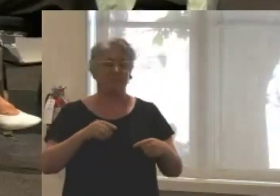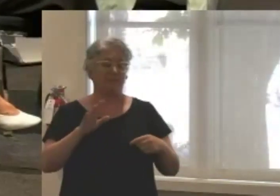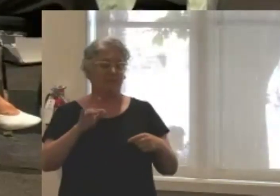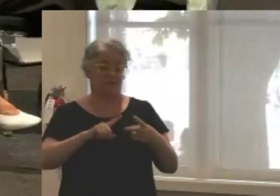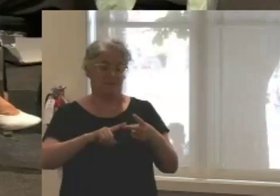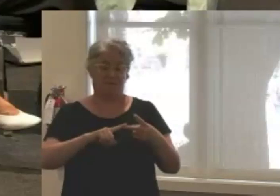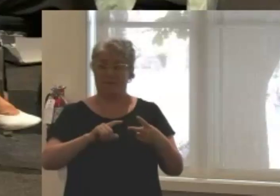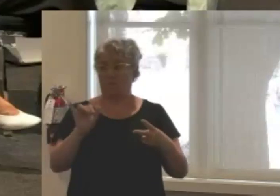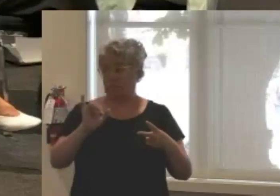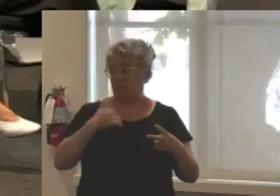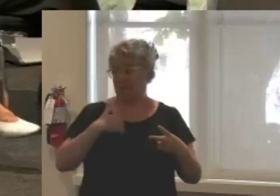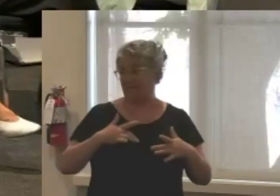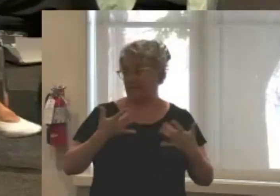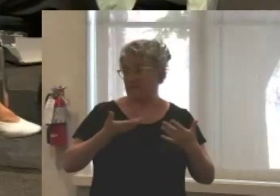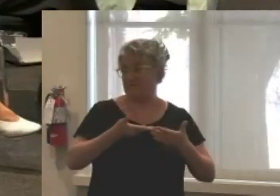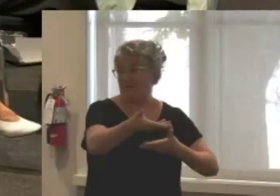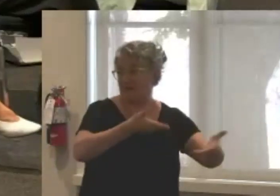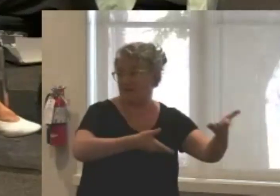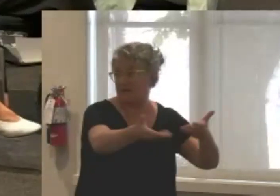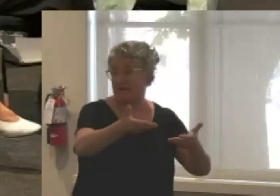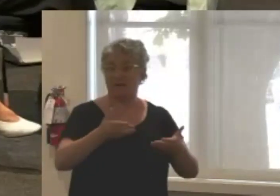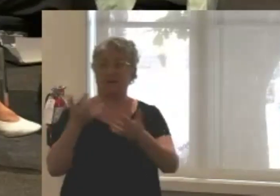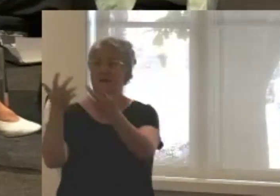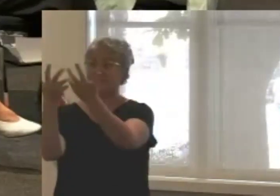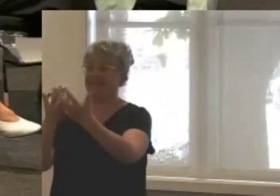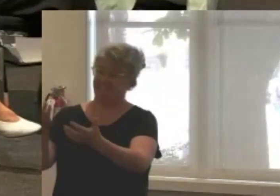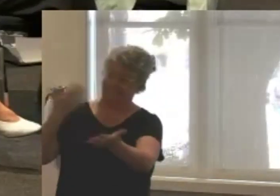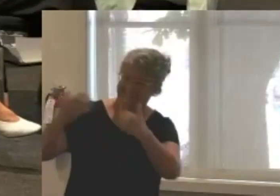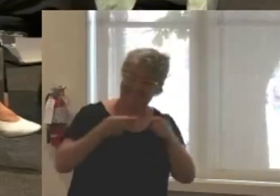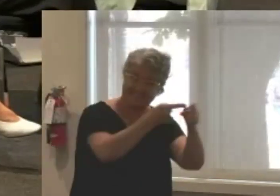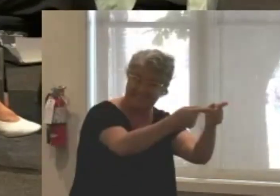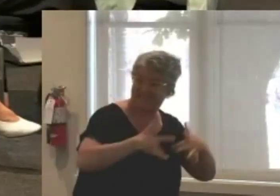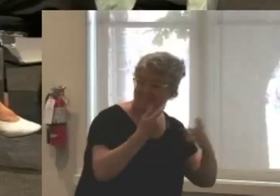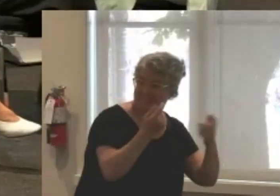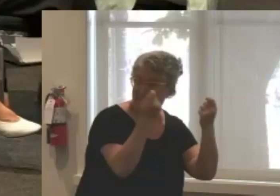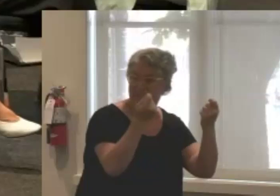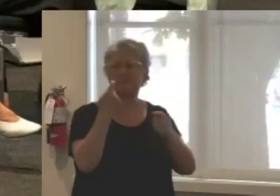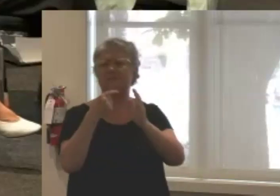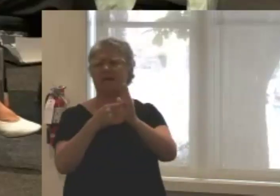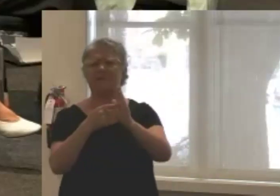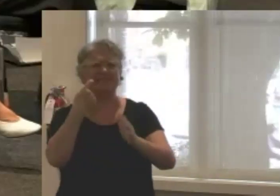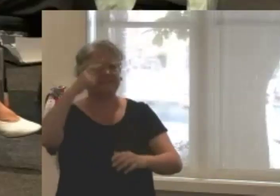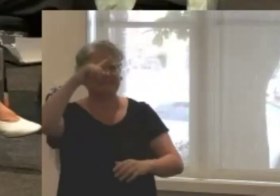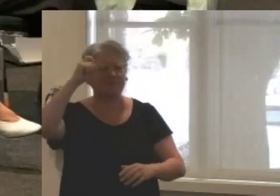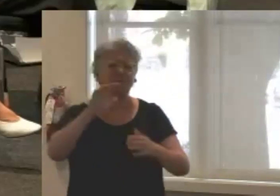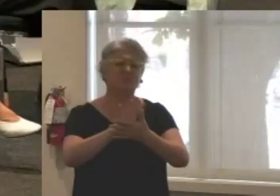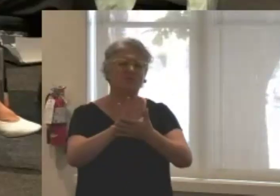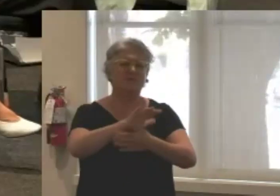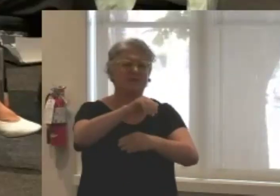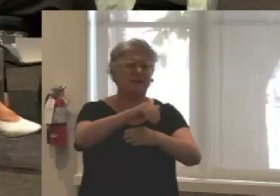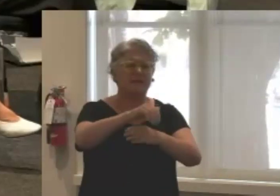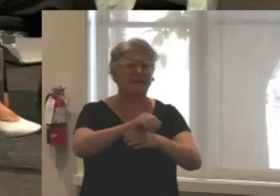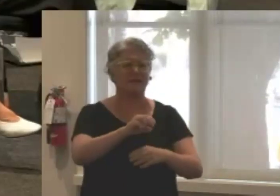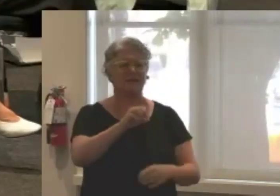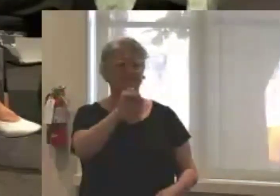have lots of events that we're invited to that we tell our matches to come to. For example, this past summer, there was a movie night at McGregor